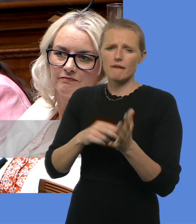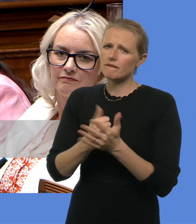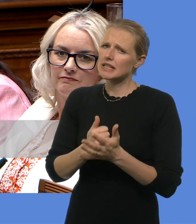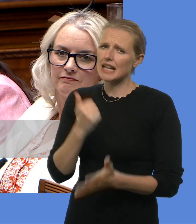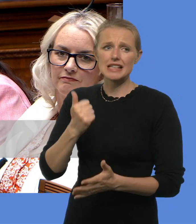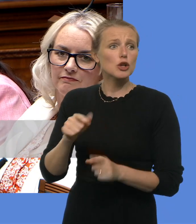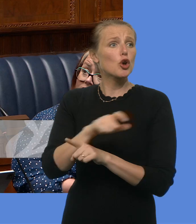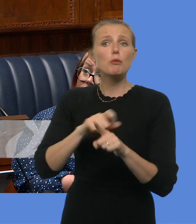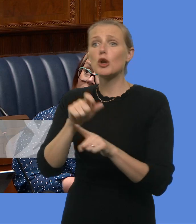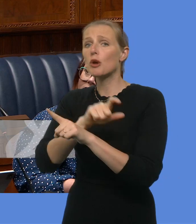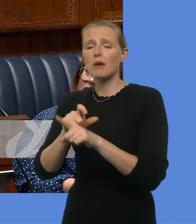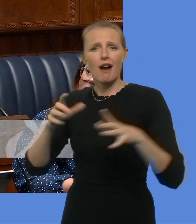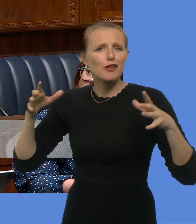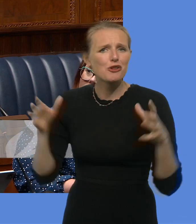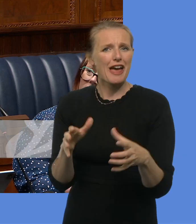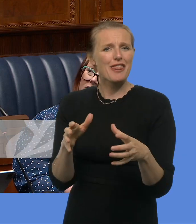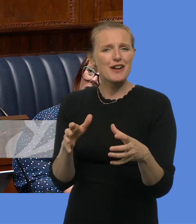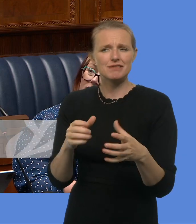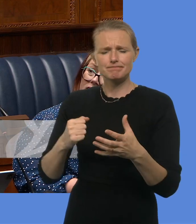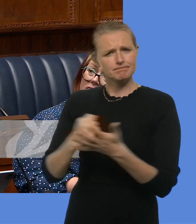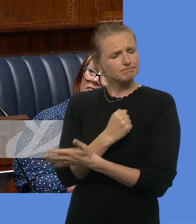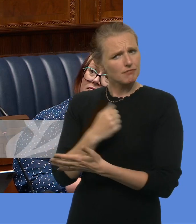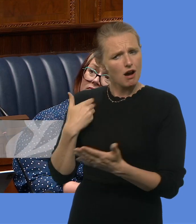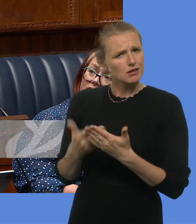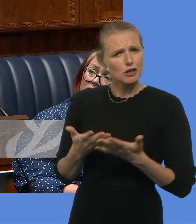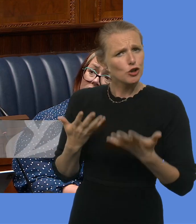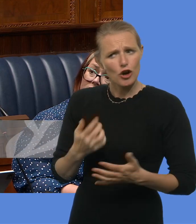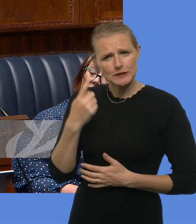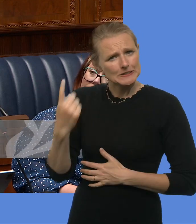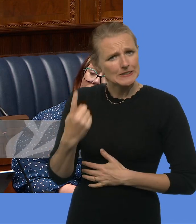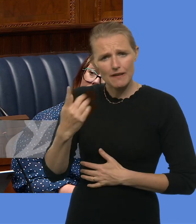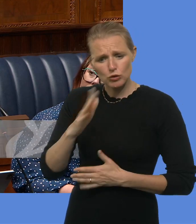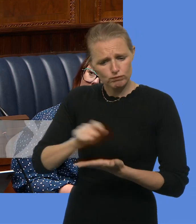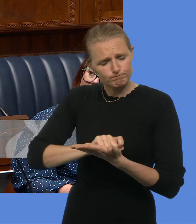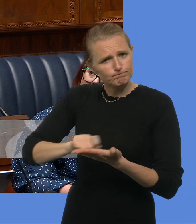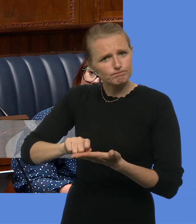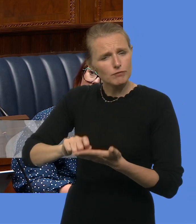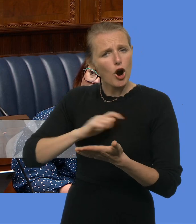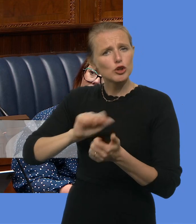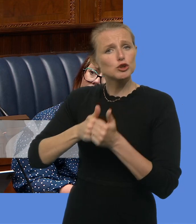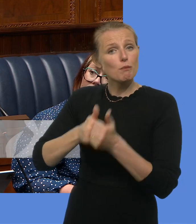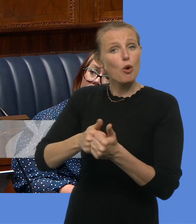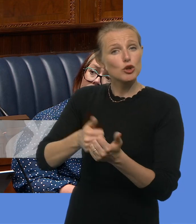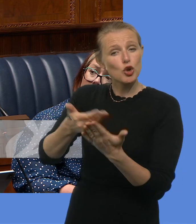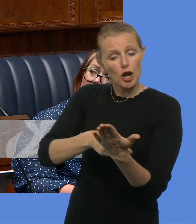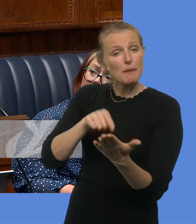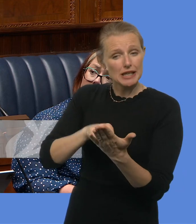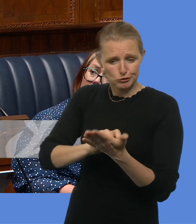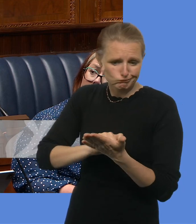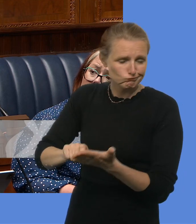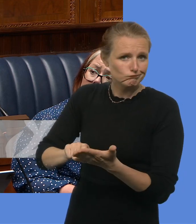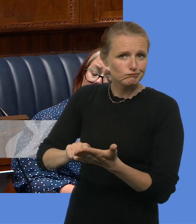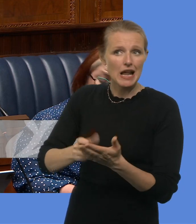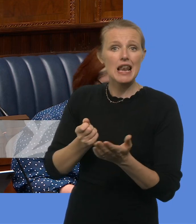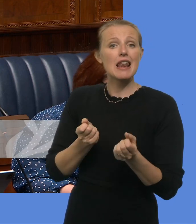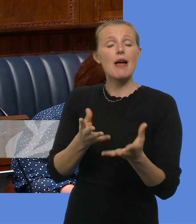But unfortunately, until now, she hasn't supported or signed their support documentation for them to purchase their